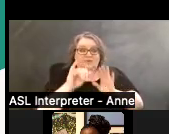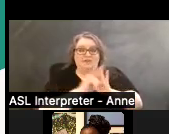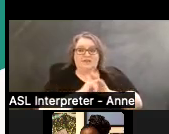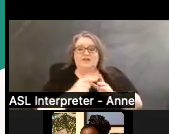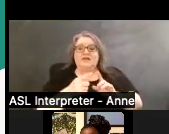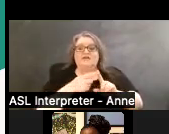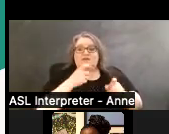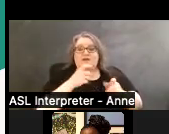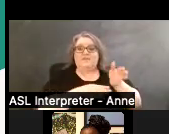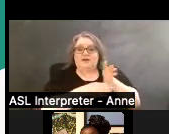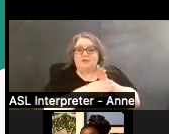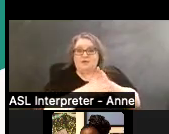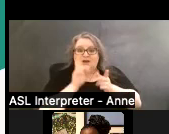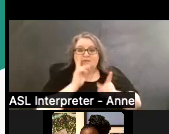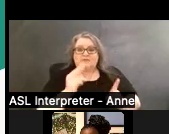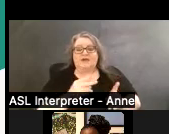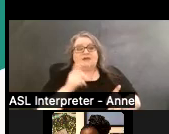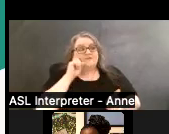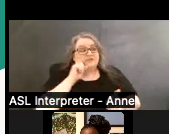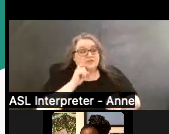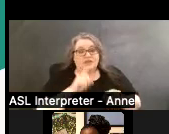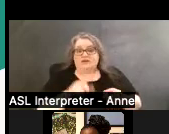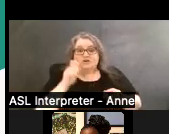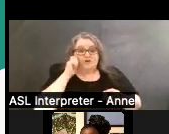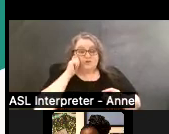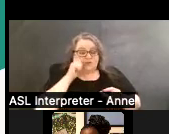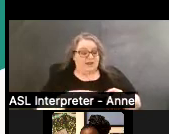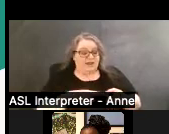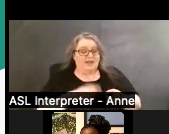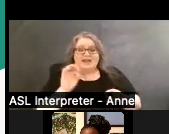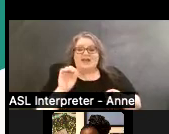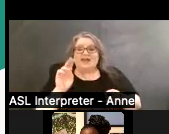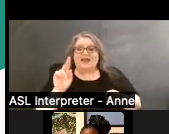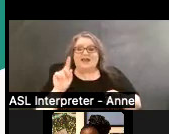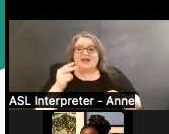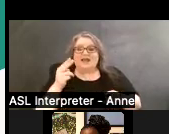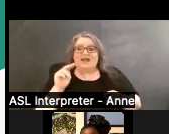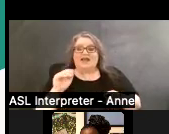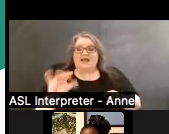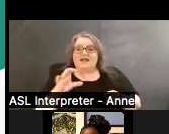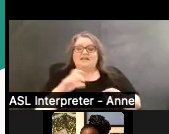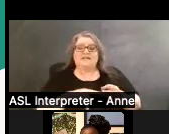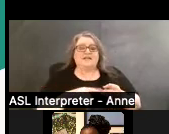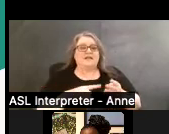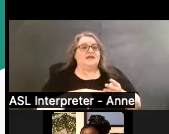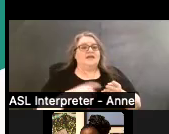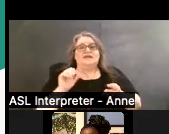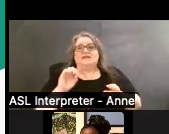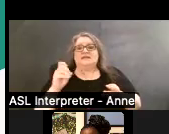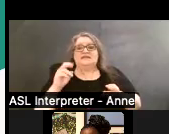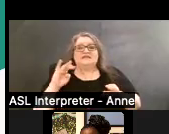minoritized perspectives. So gender, race and ethnic minoritized individuals, gender and sexual